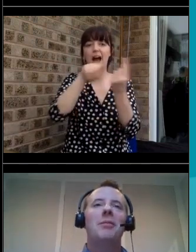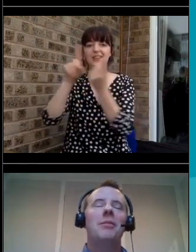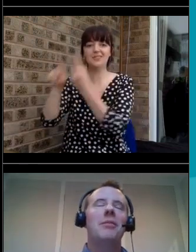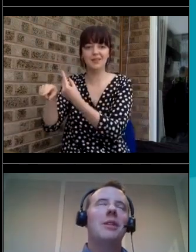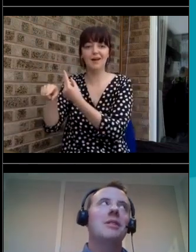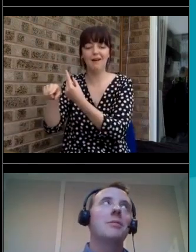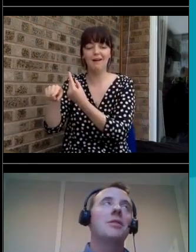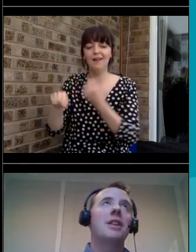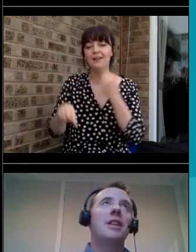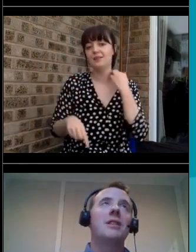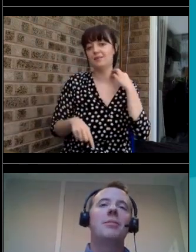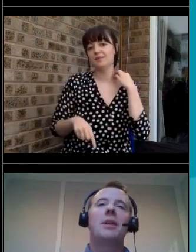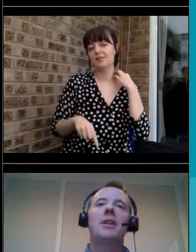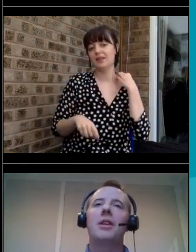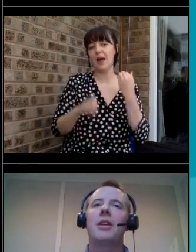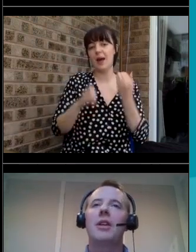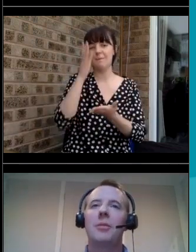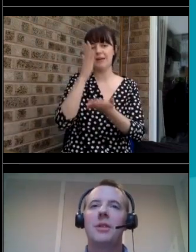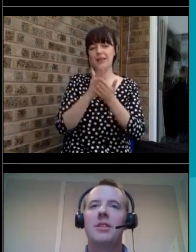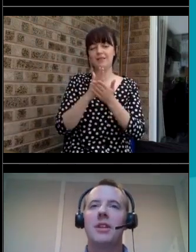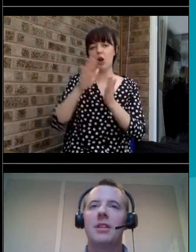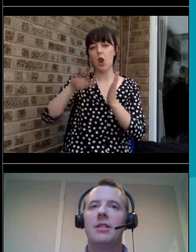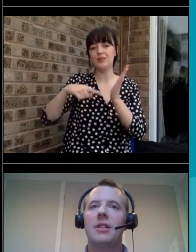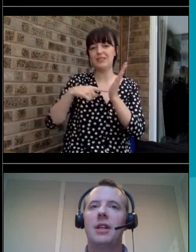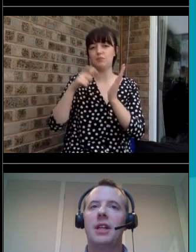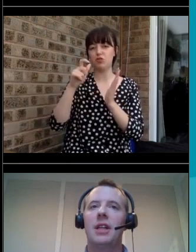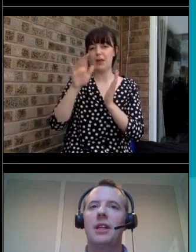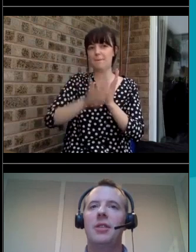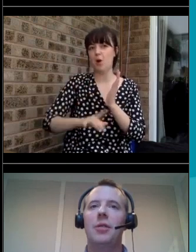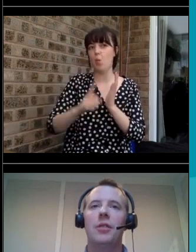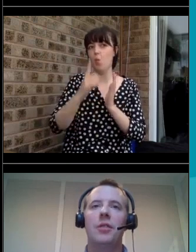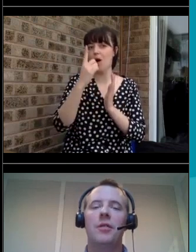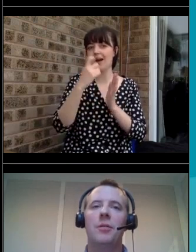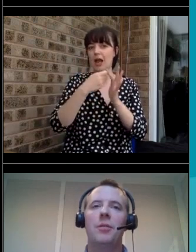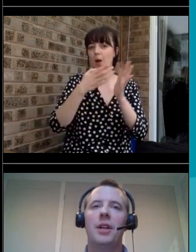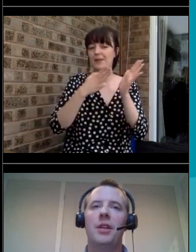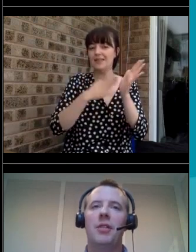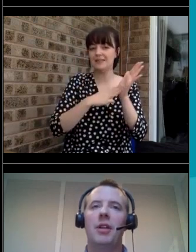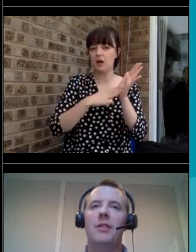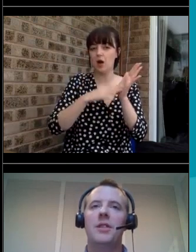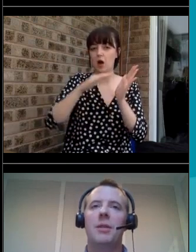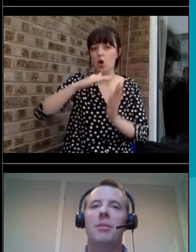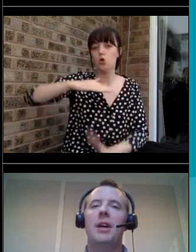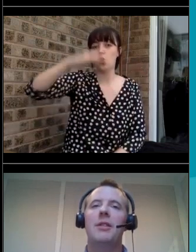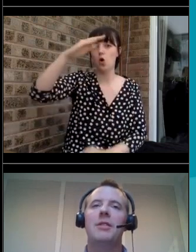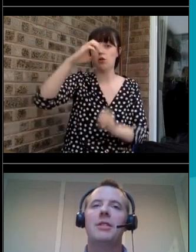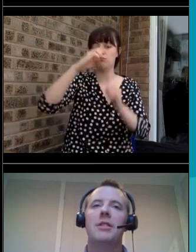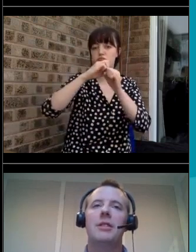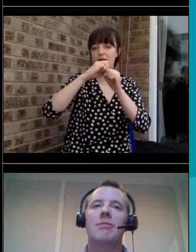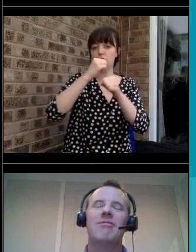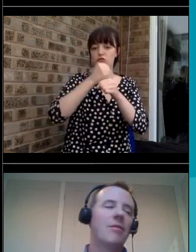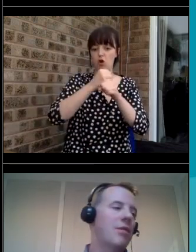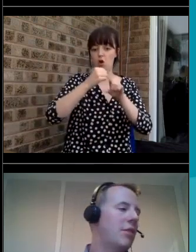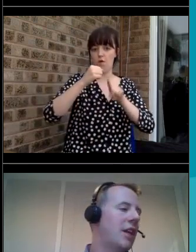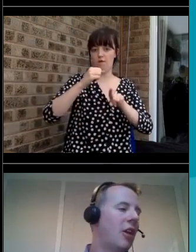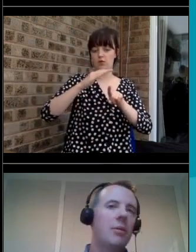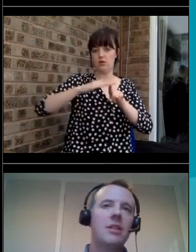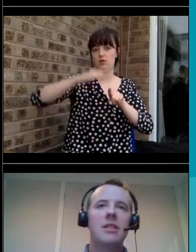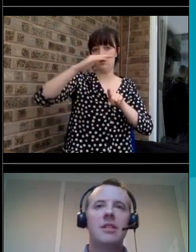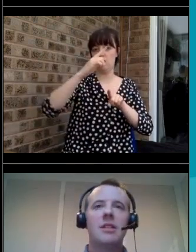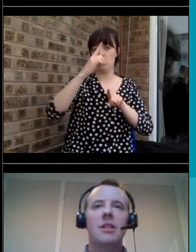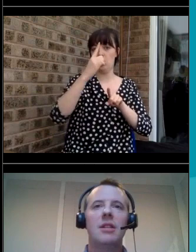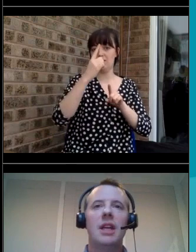believe Lower Thames Crossing is about 1 kilometre north of Brandon Groves and about